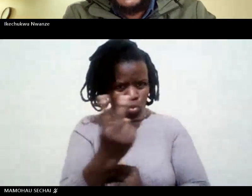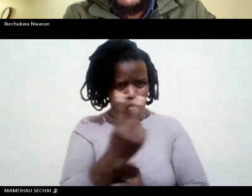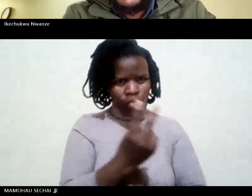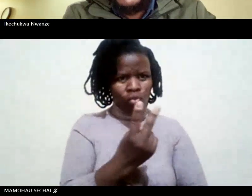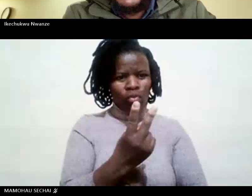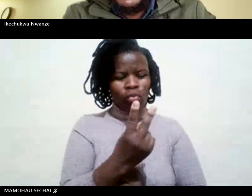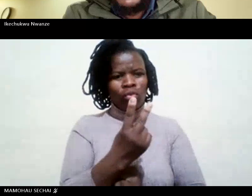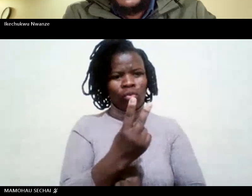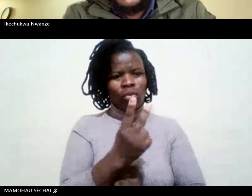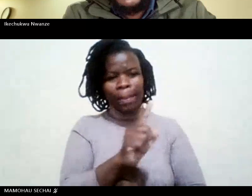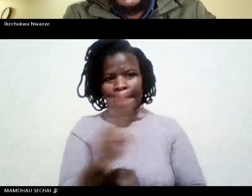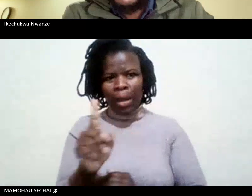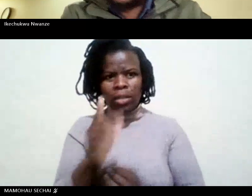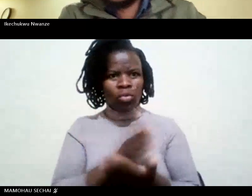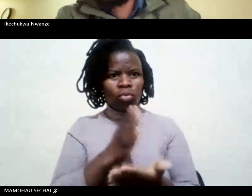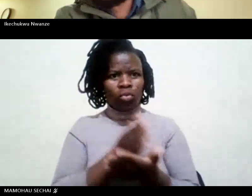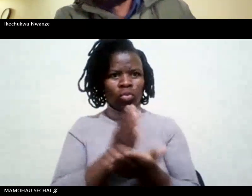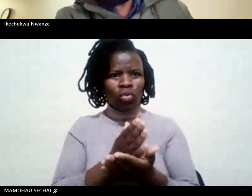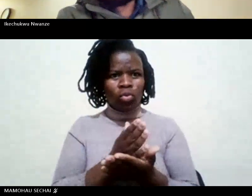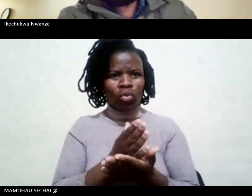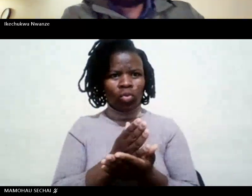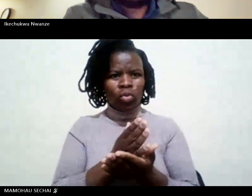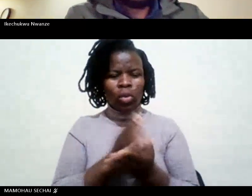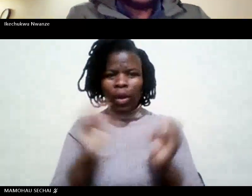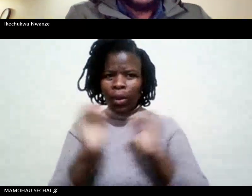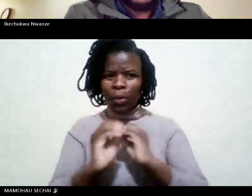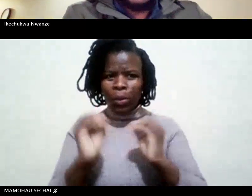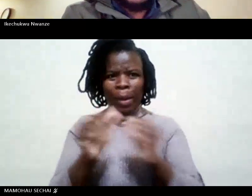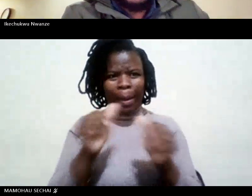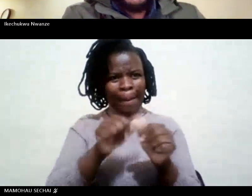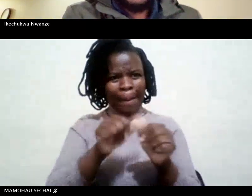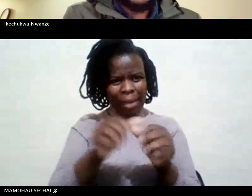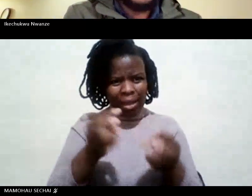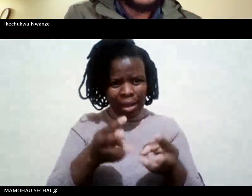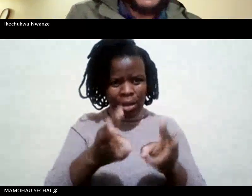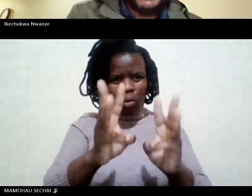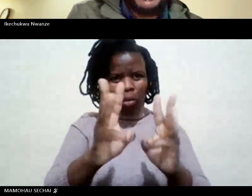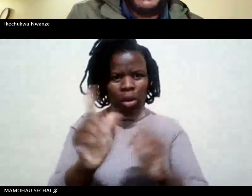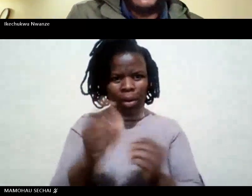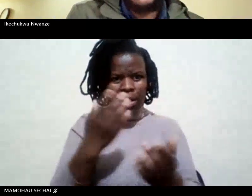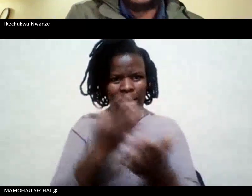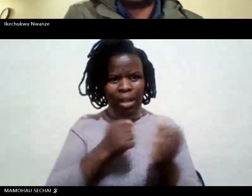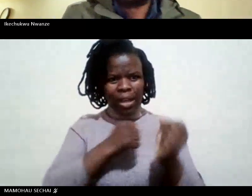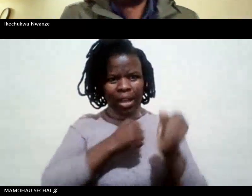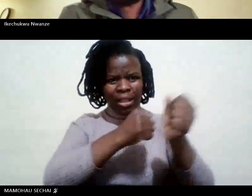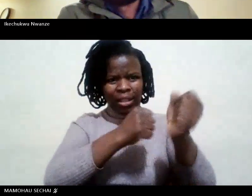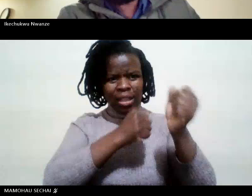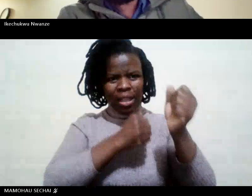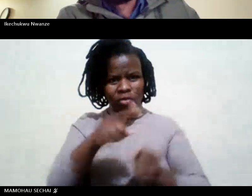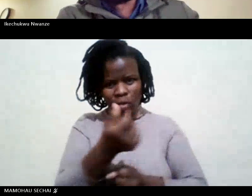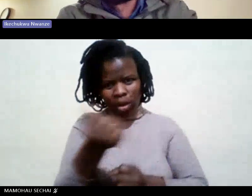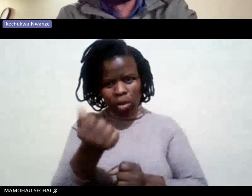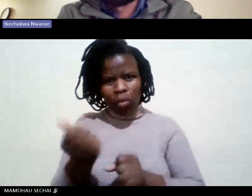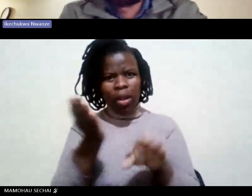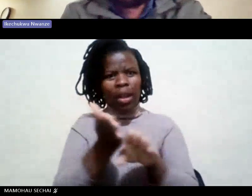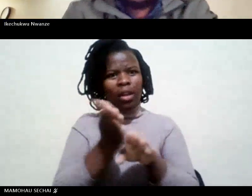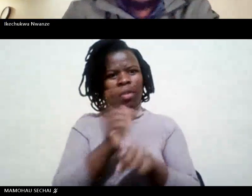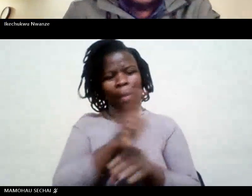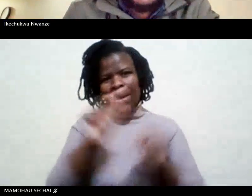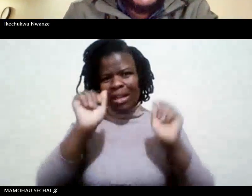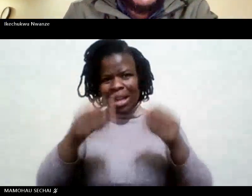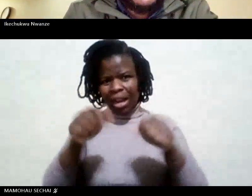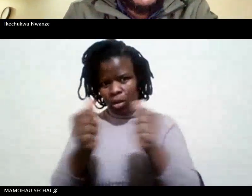have maybe a better way of suggesting something different. I do agree with her that those are the things that